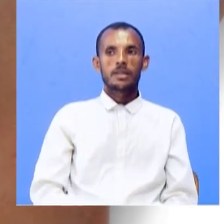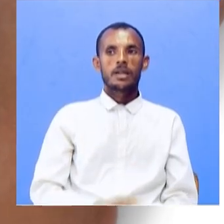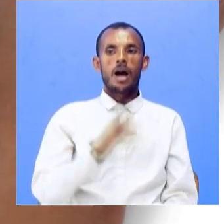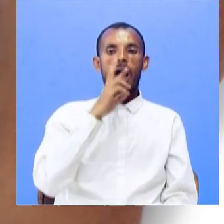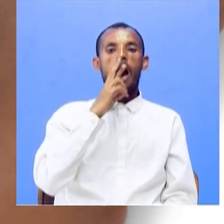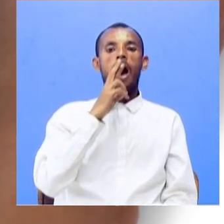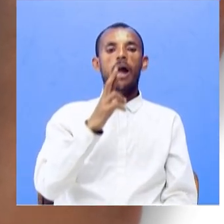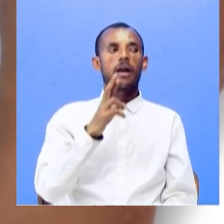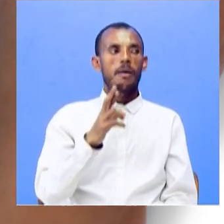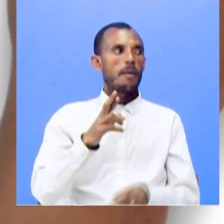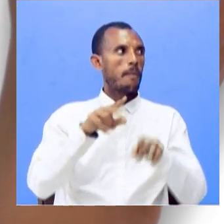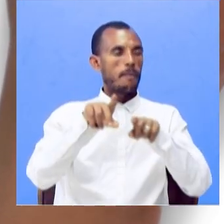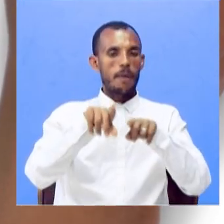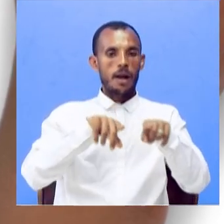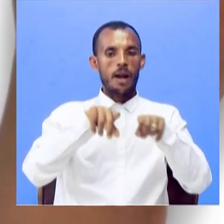are parallel.